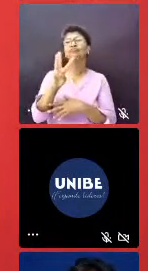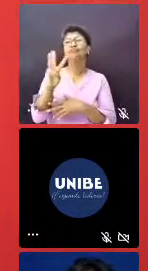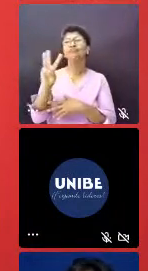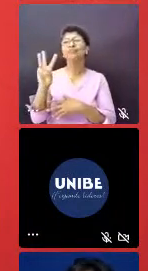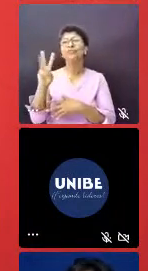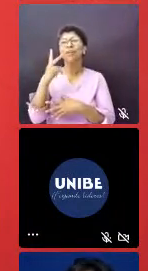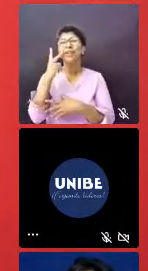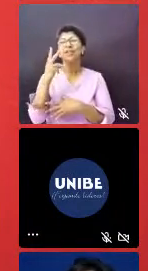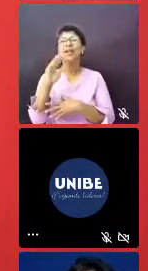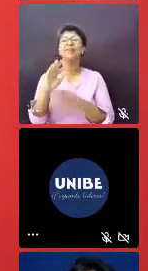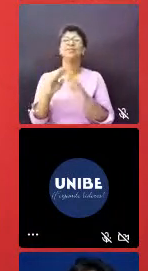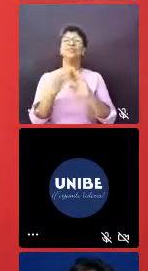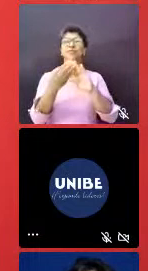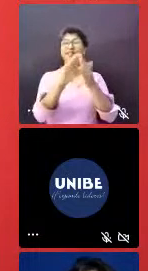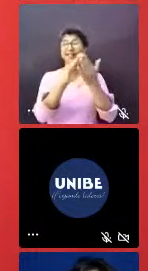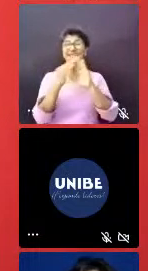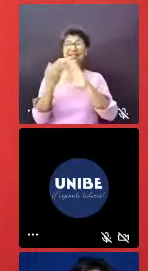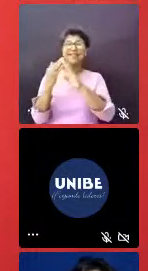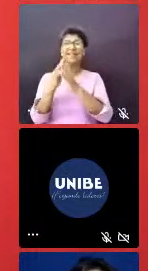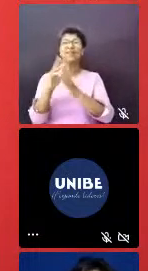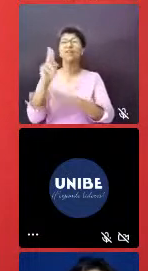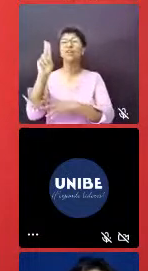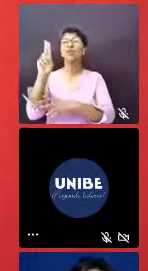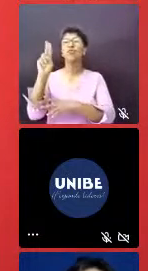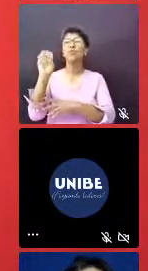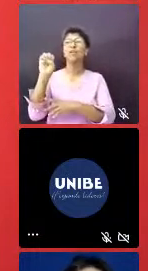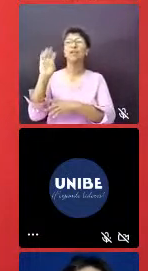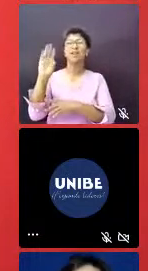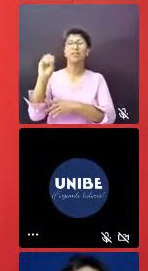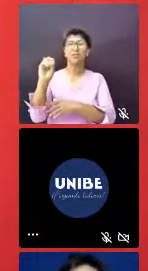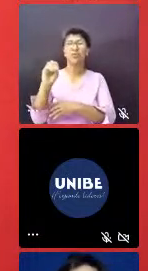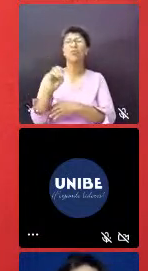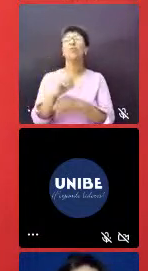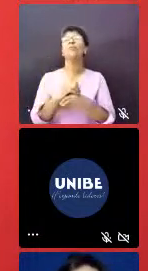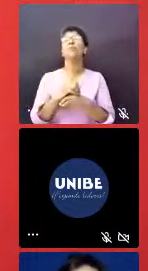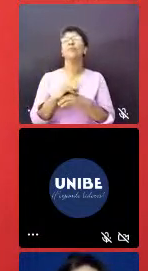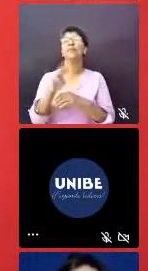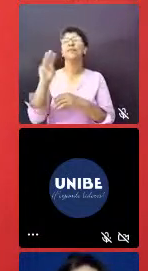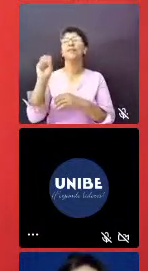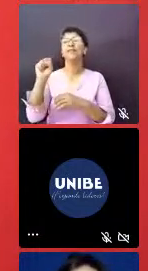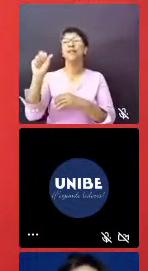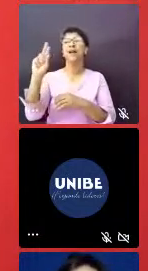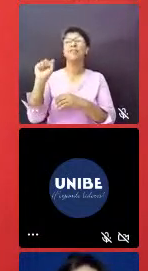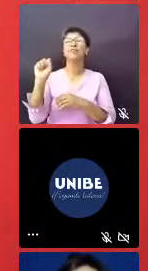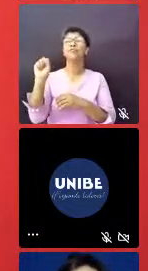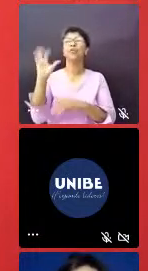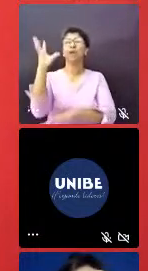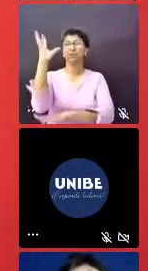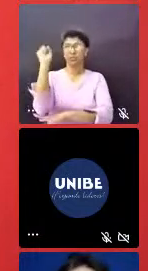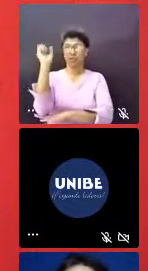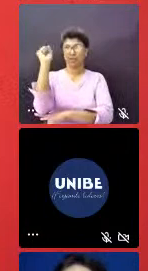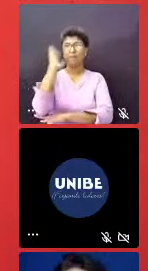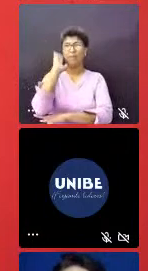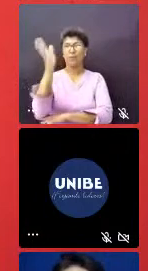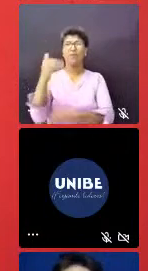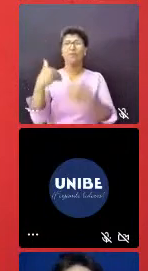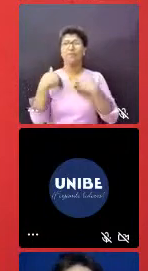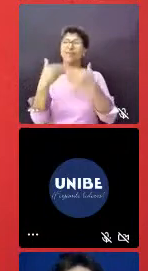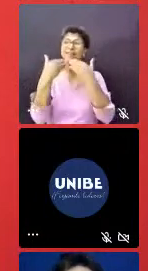the city of Korczak, for the UNESCO Summer School in September. Thank you.